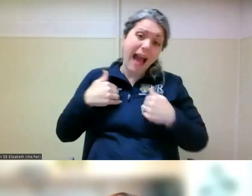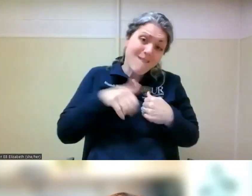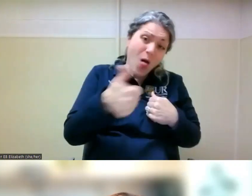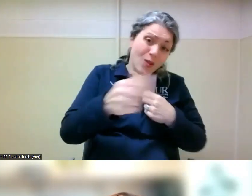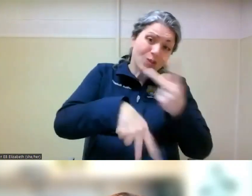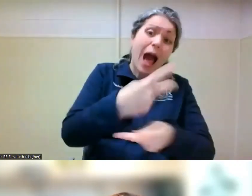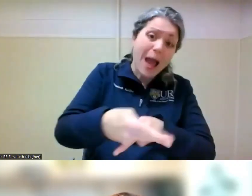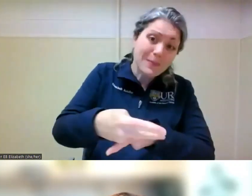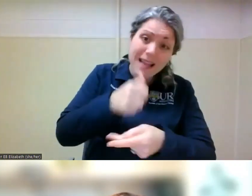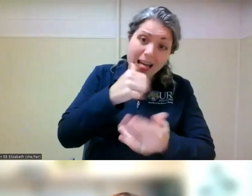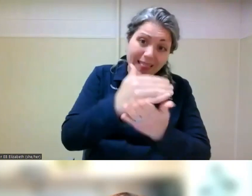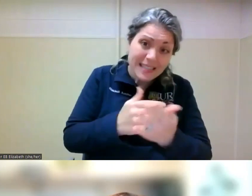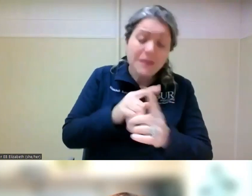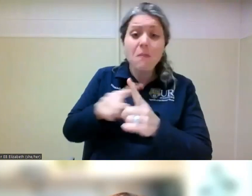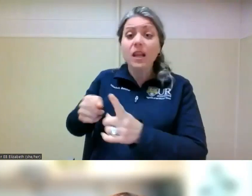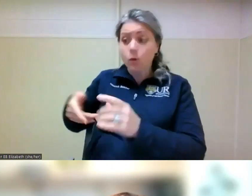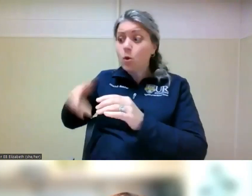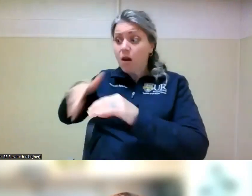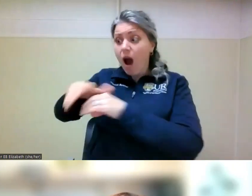listed. But nevertheless,